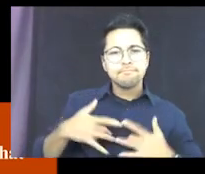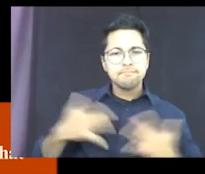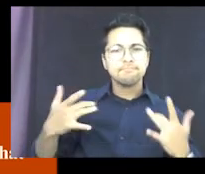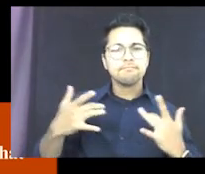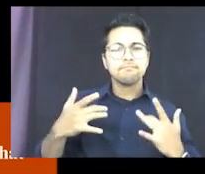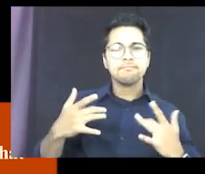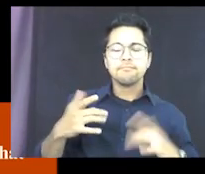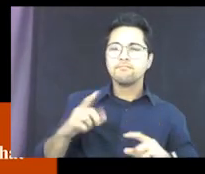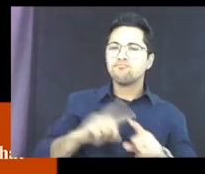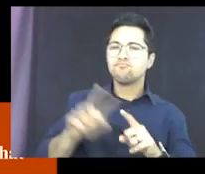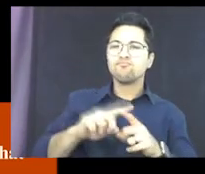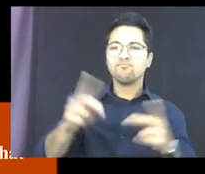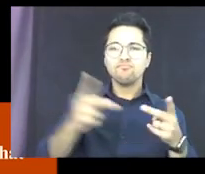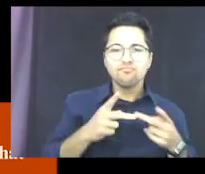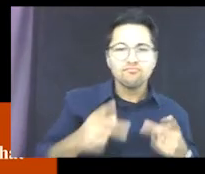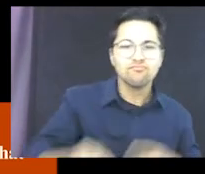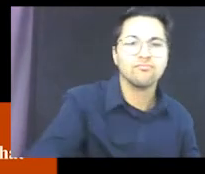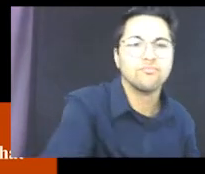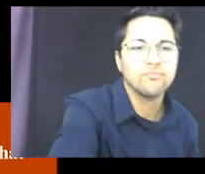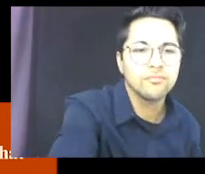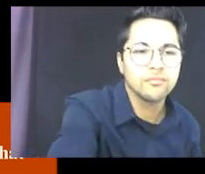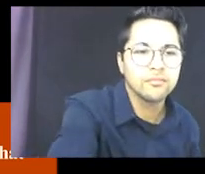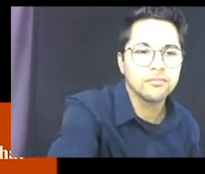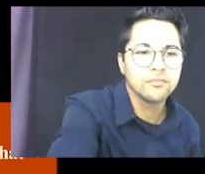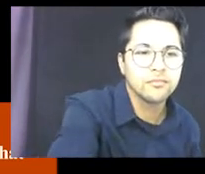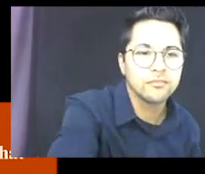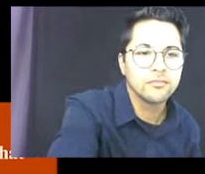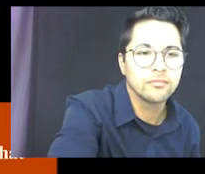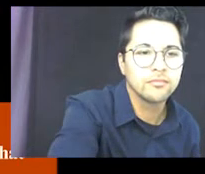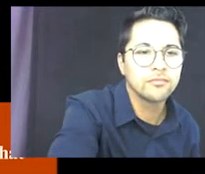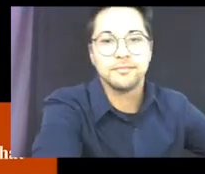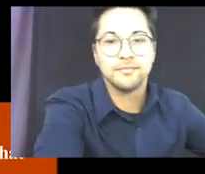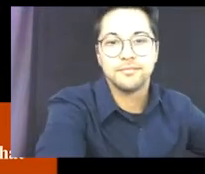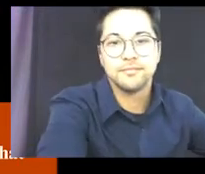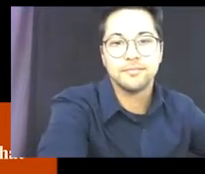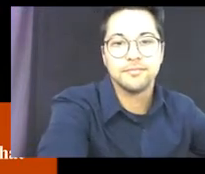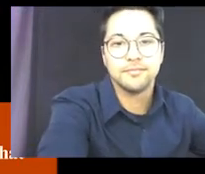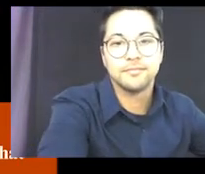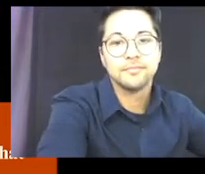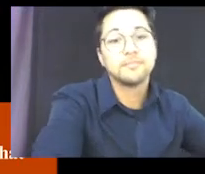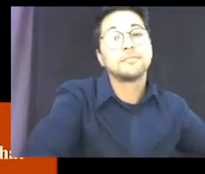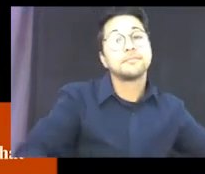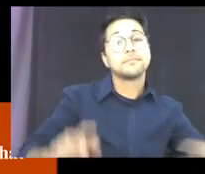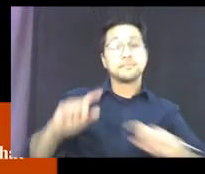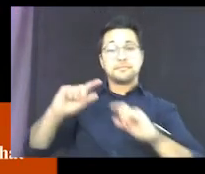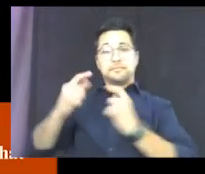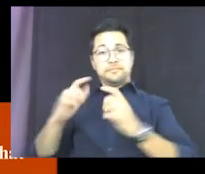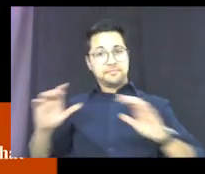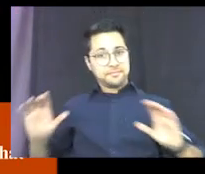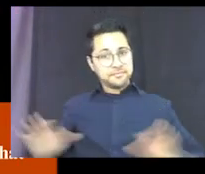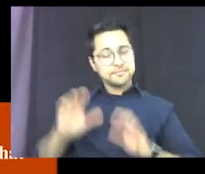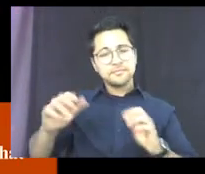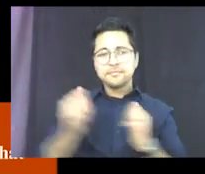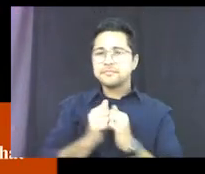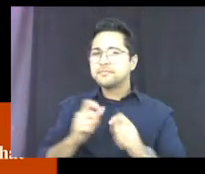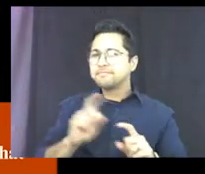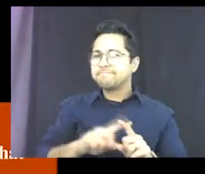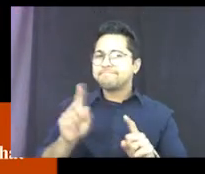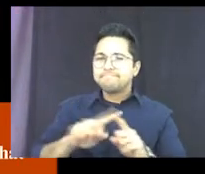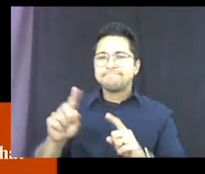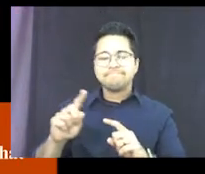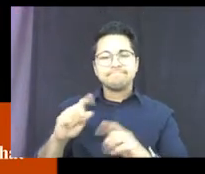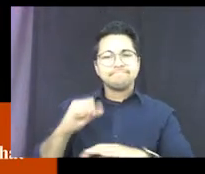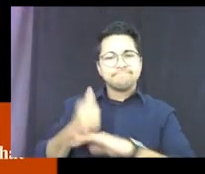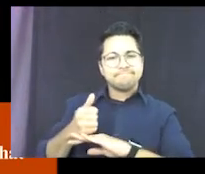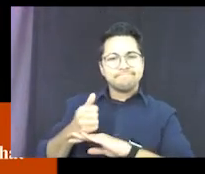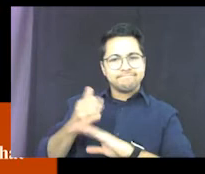at different locations and may have a combination of group meetings and group activities within different predetermined